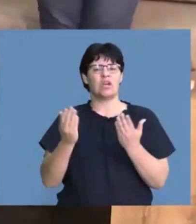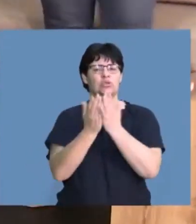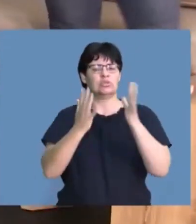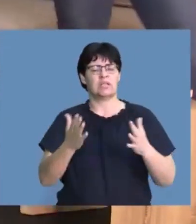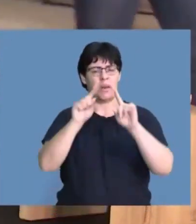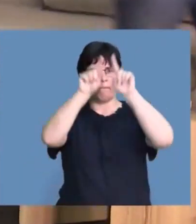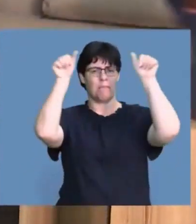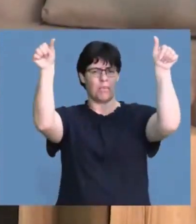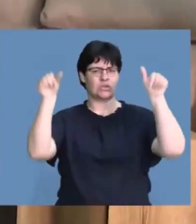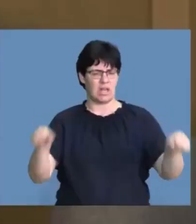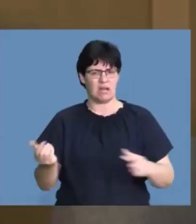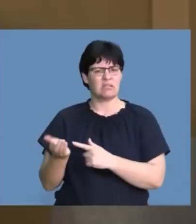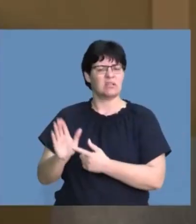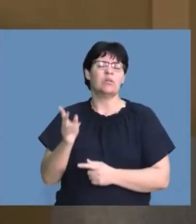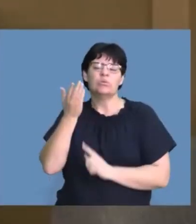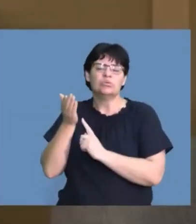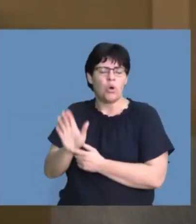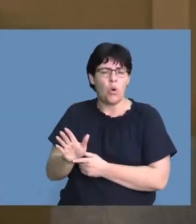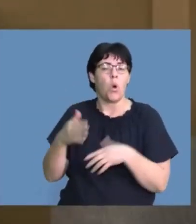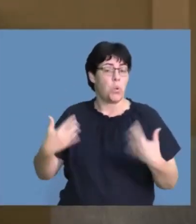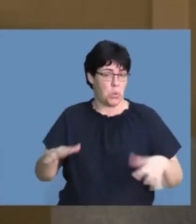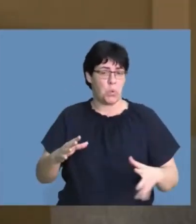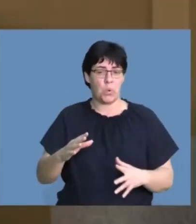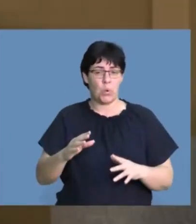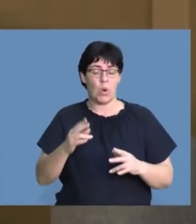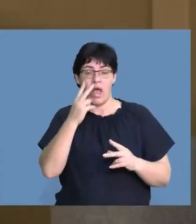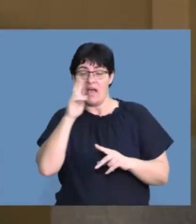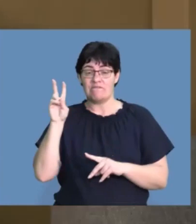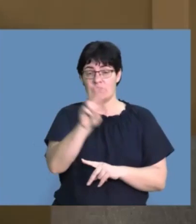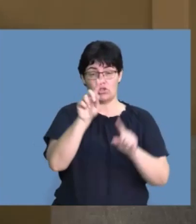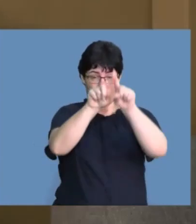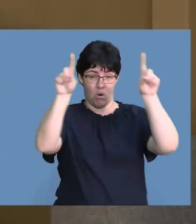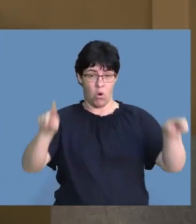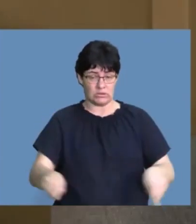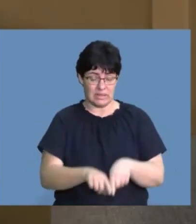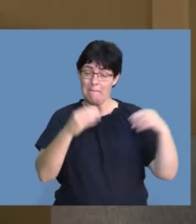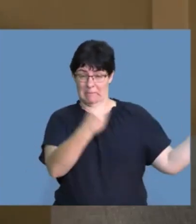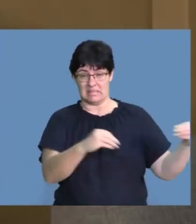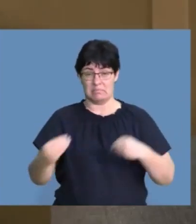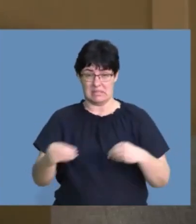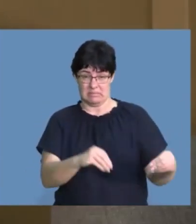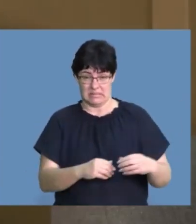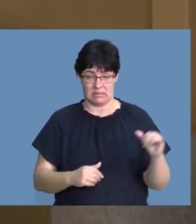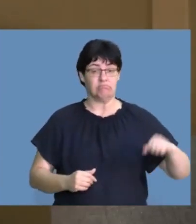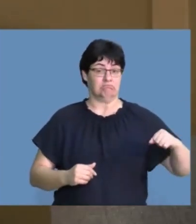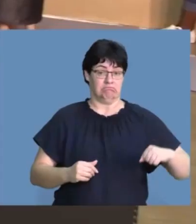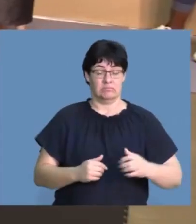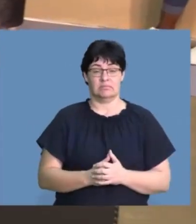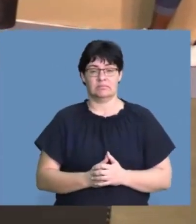here, and I'd like to see what your student has done. Very interesting vision board, quite busy, very